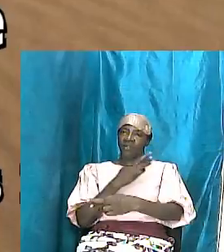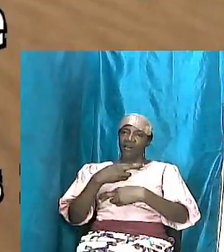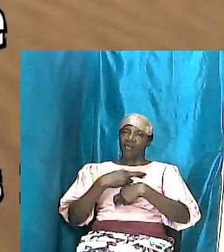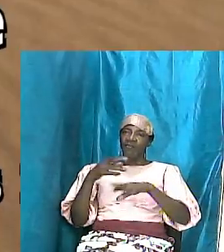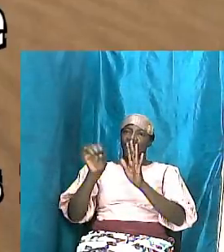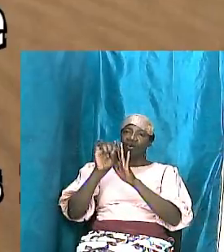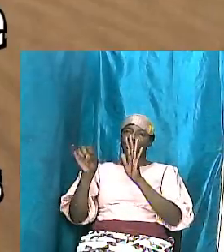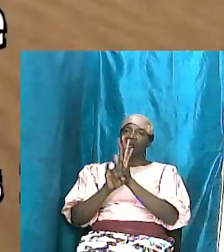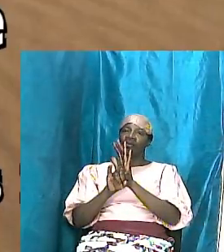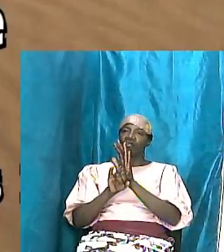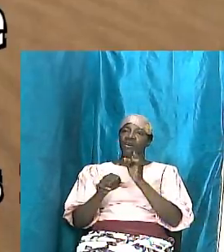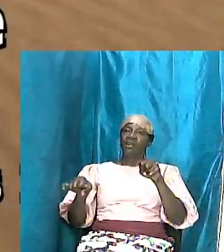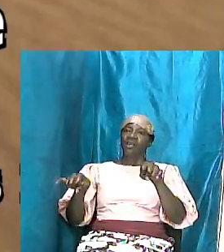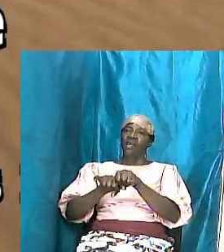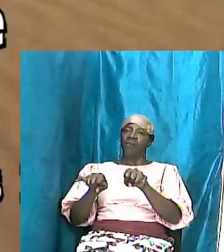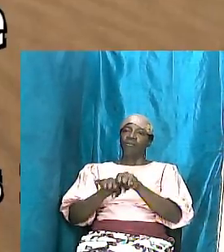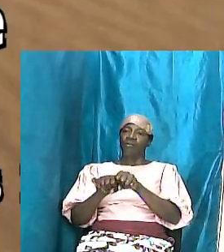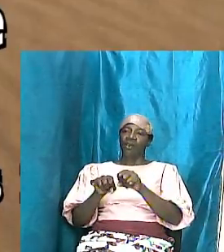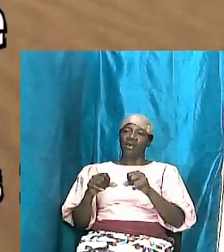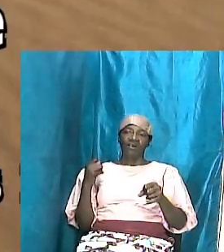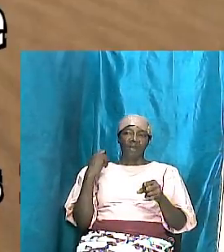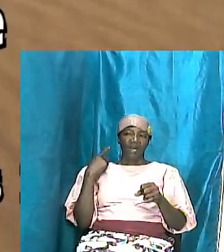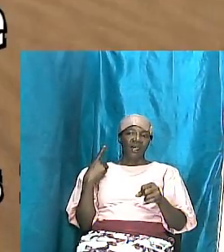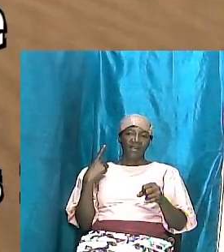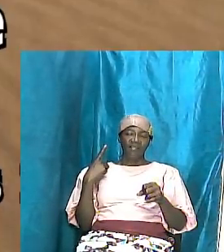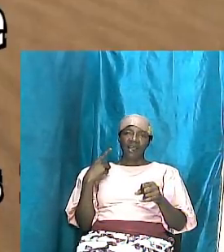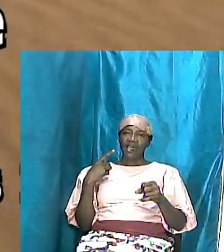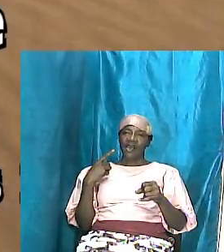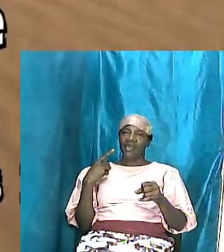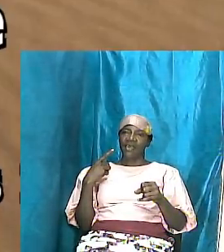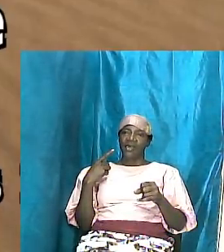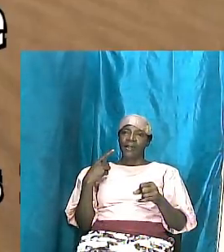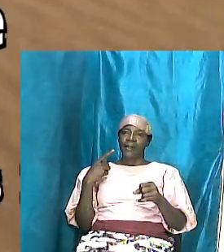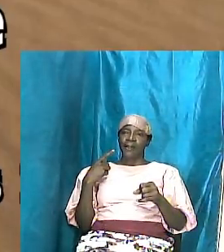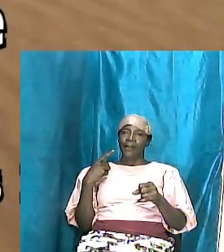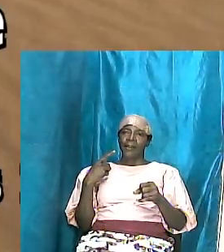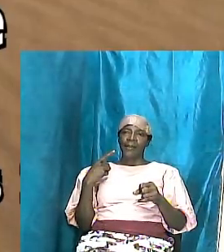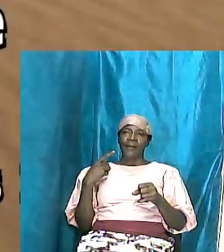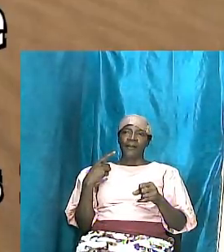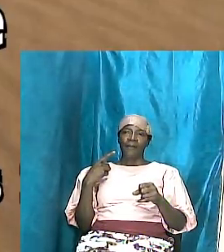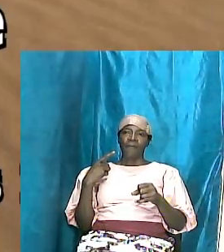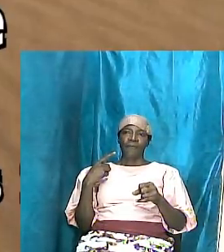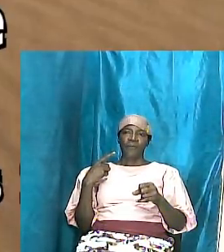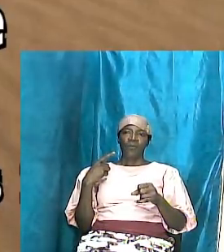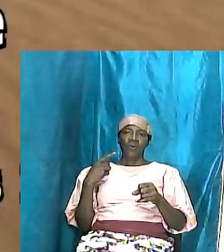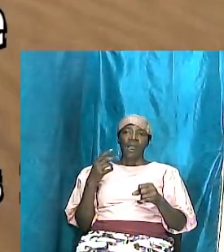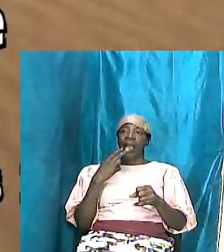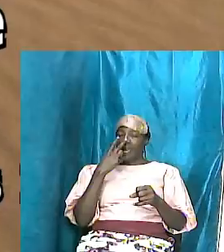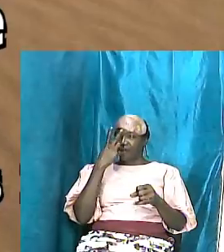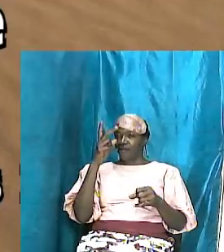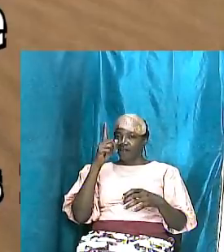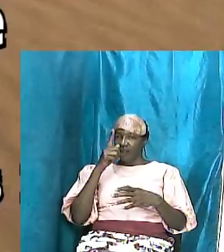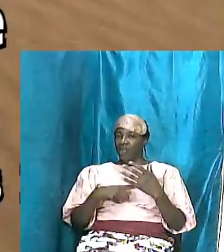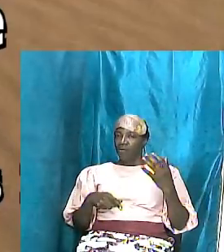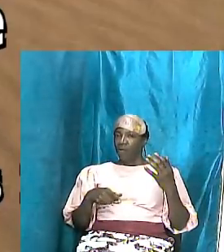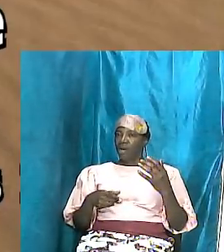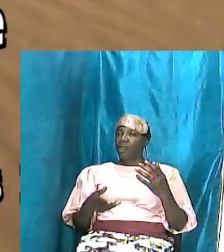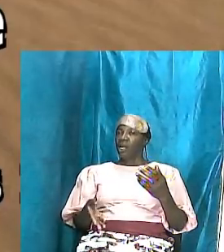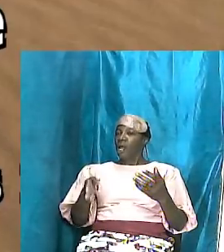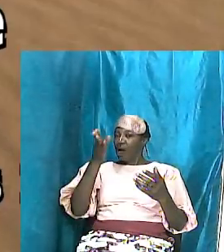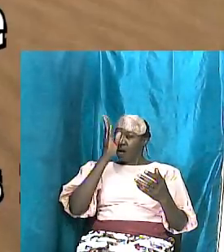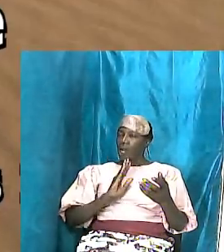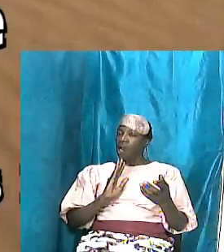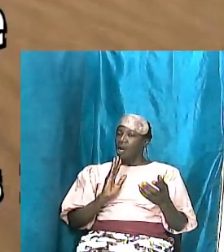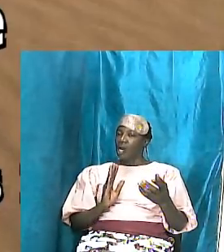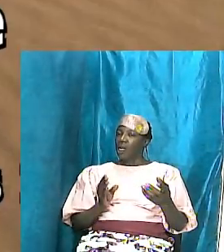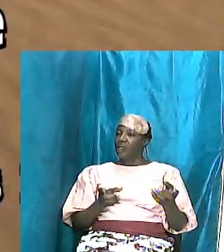there, and it is important that we understand and that we grasp the concept and then see how God did his thing in